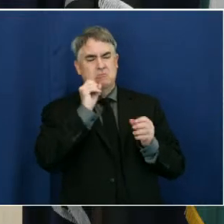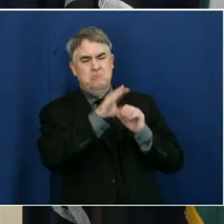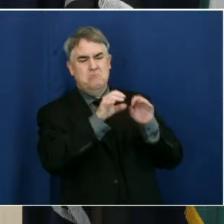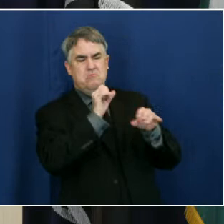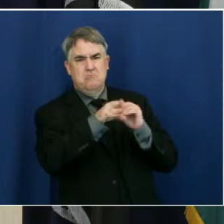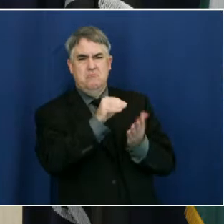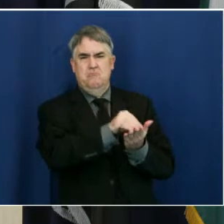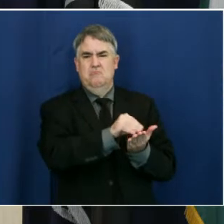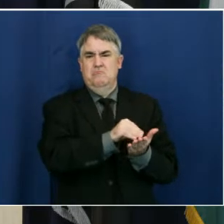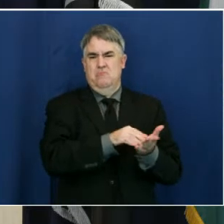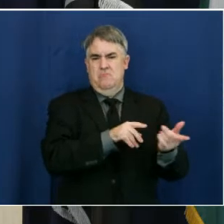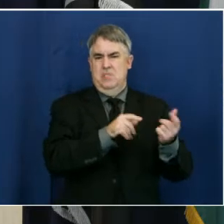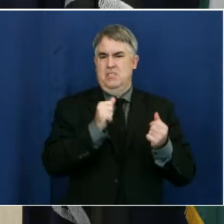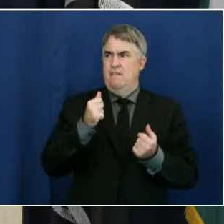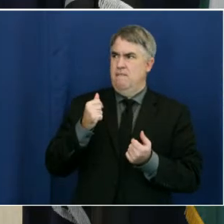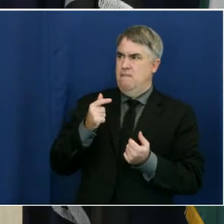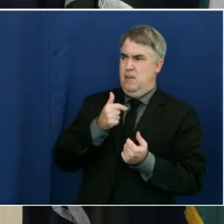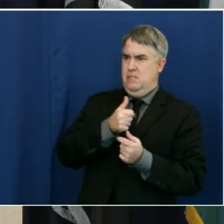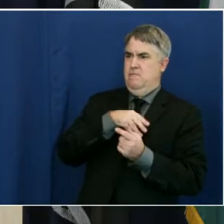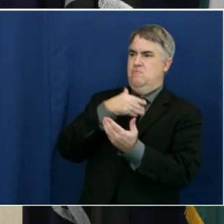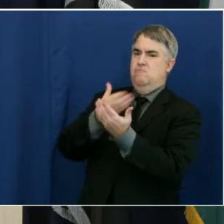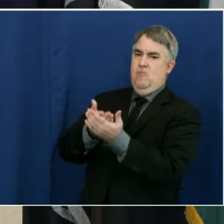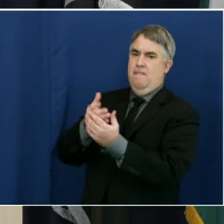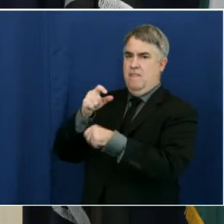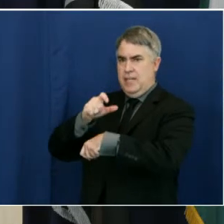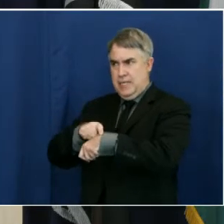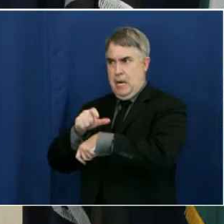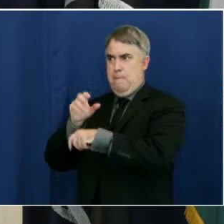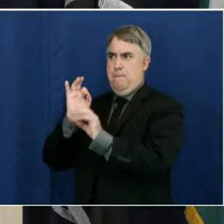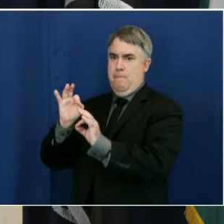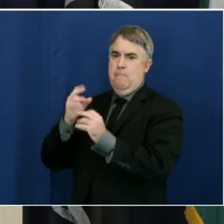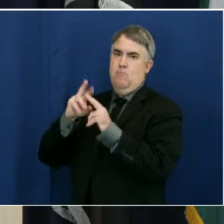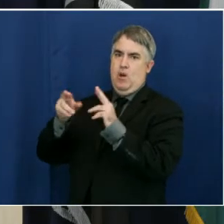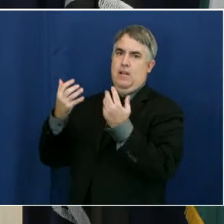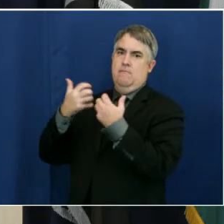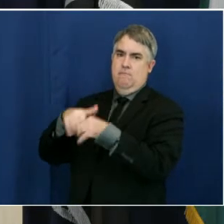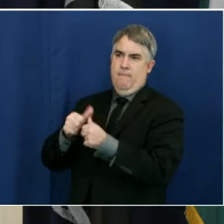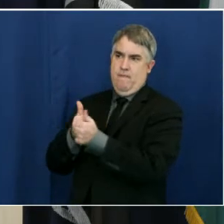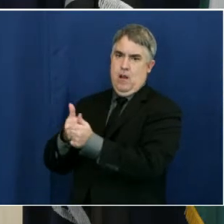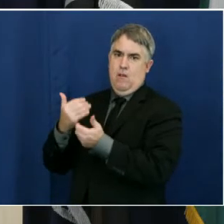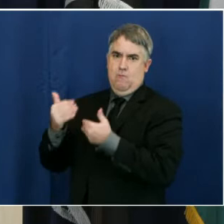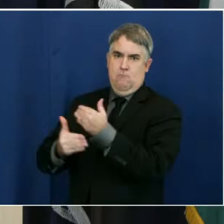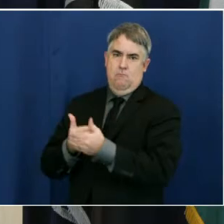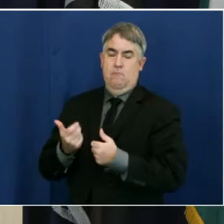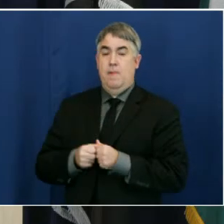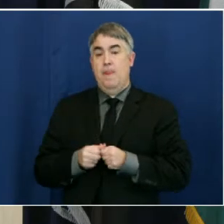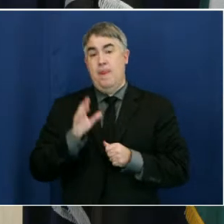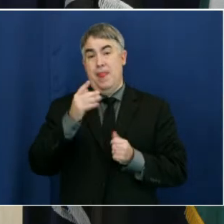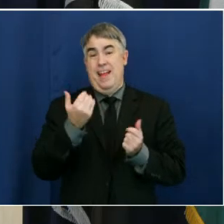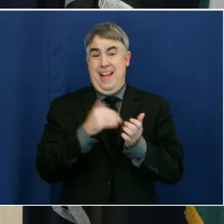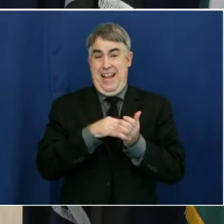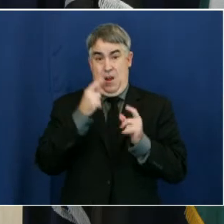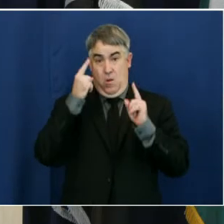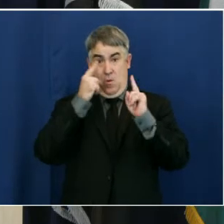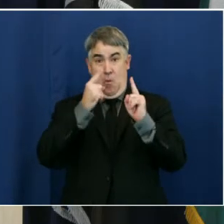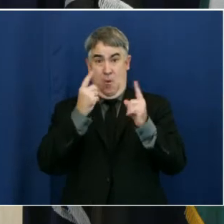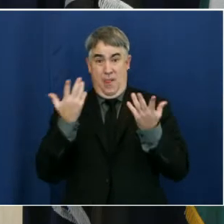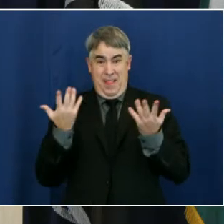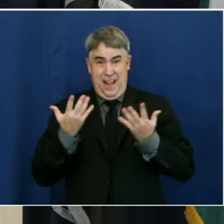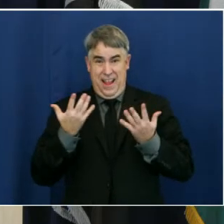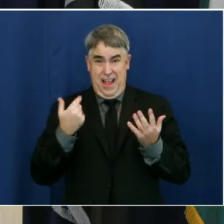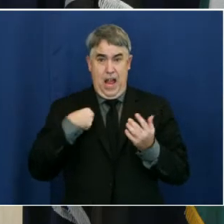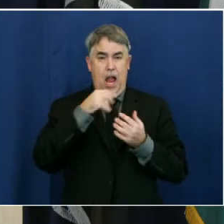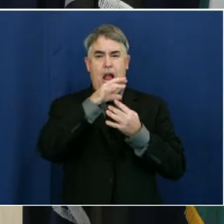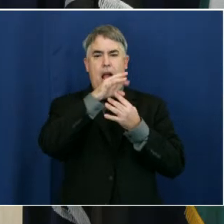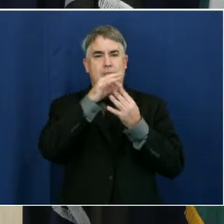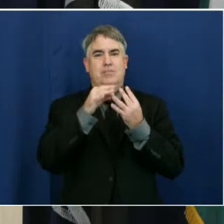that vaccination site and get vaccinated. So the aim of this, again, is again, we want to be so clear, this is just 75 and older who